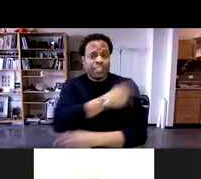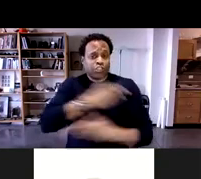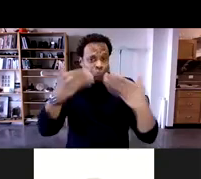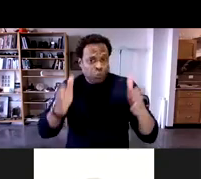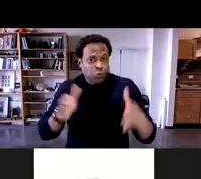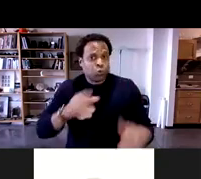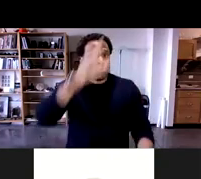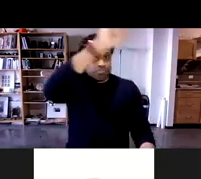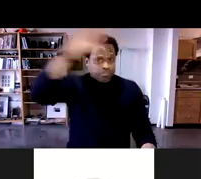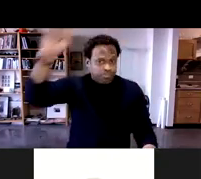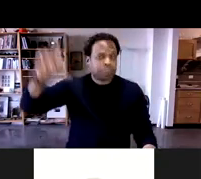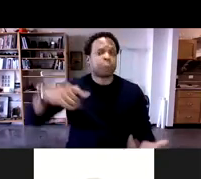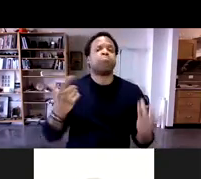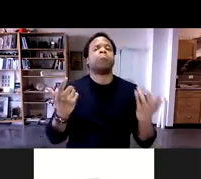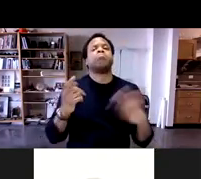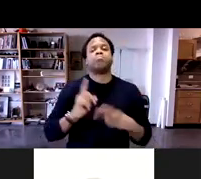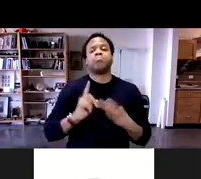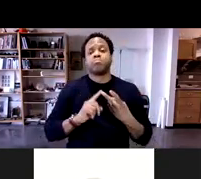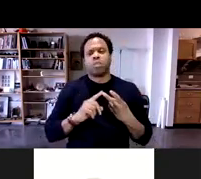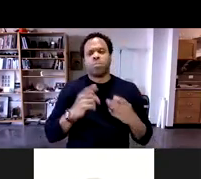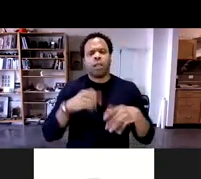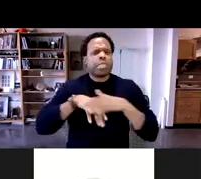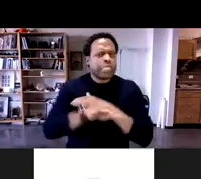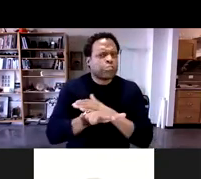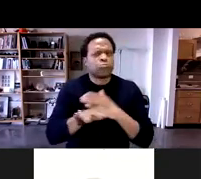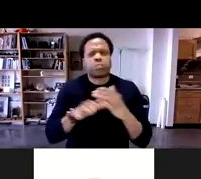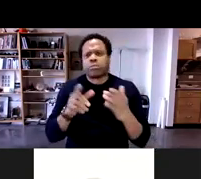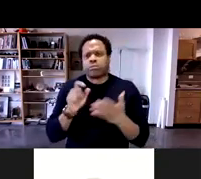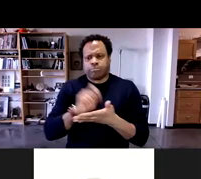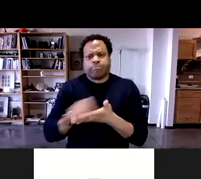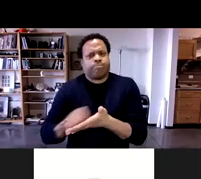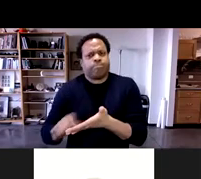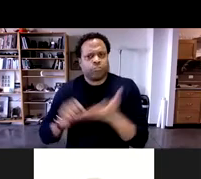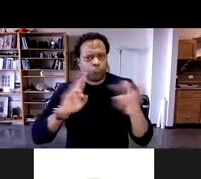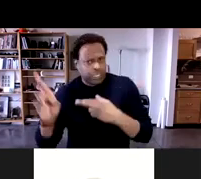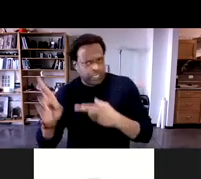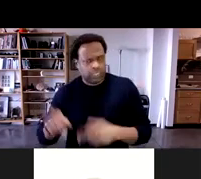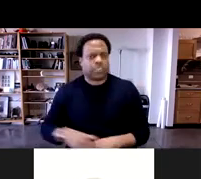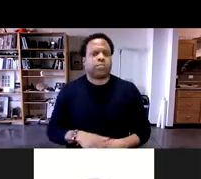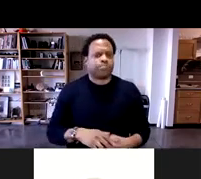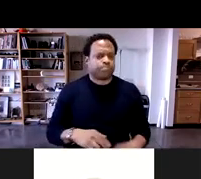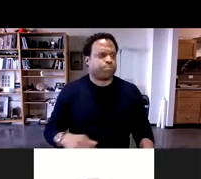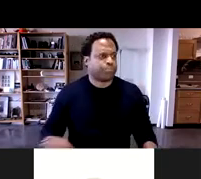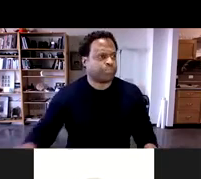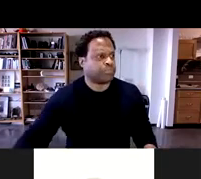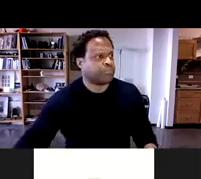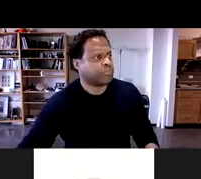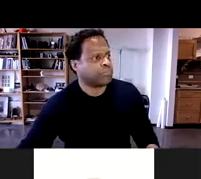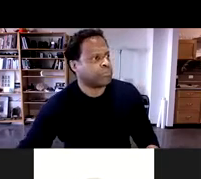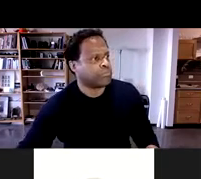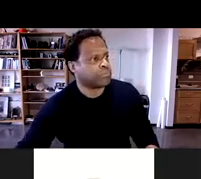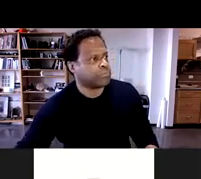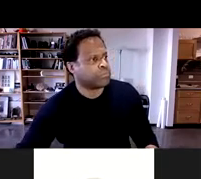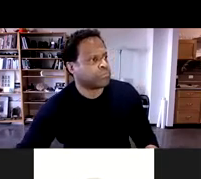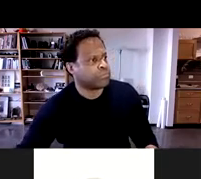It can be a big one, it can be a little one. It can be like in patients' rooms, hospitals will have that big old whiteboard in the corner. You may just want to bring